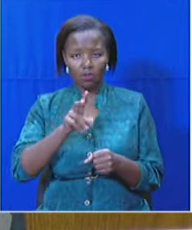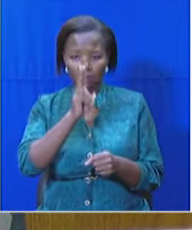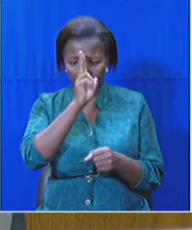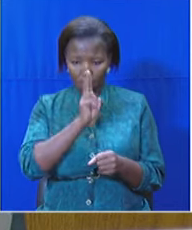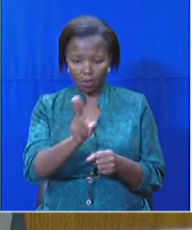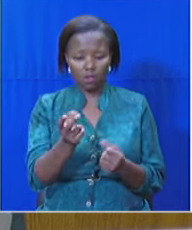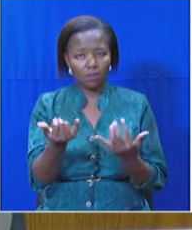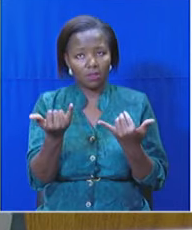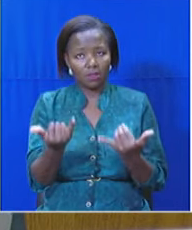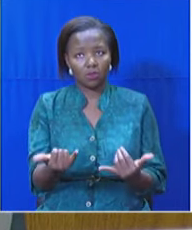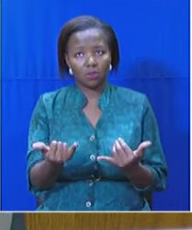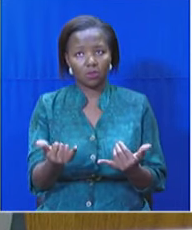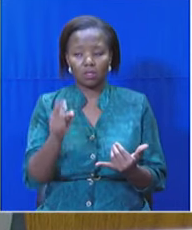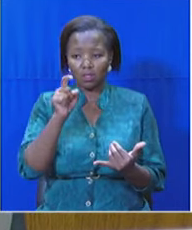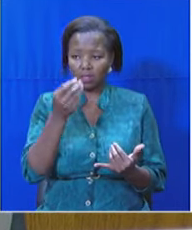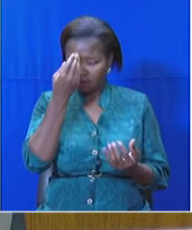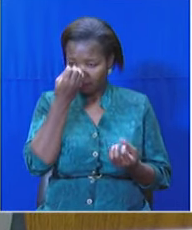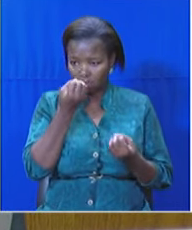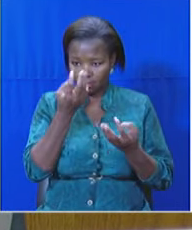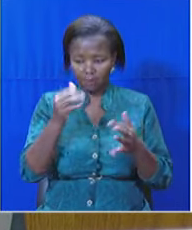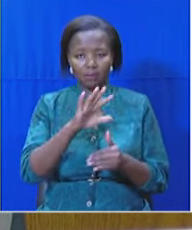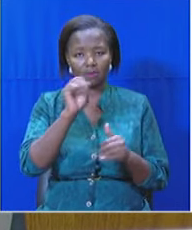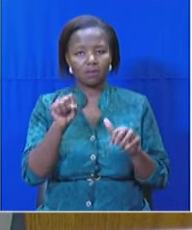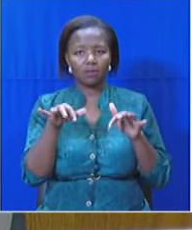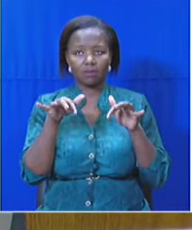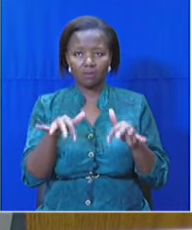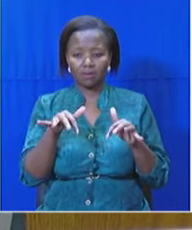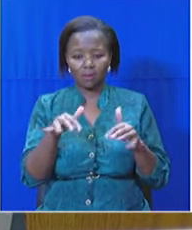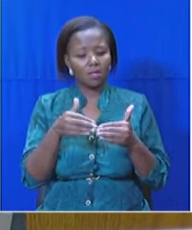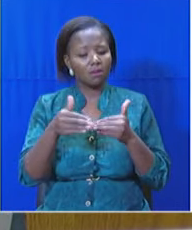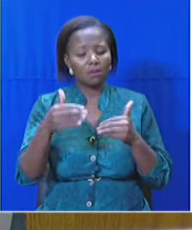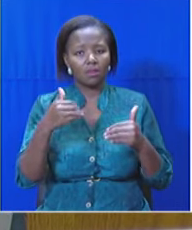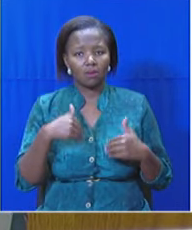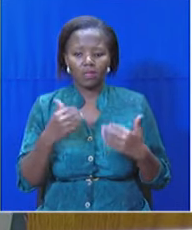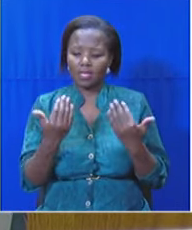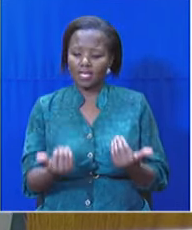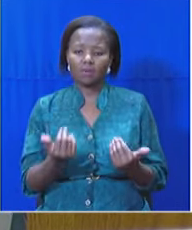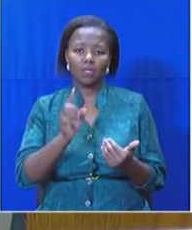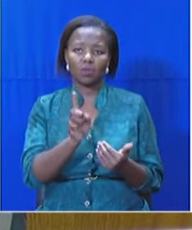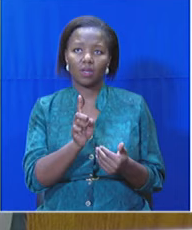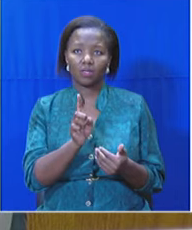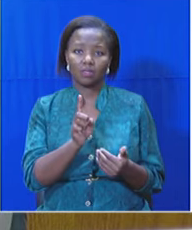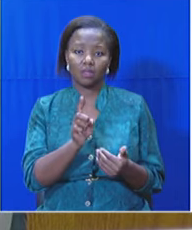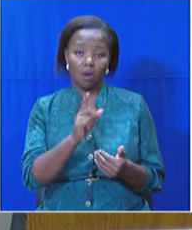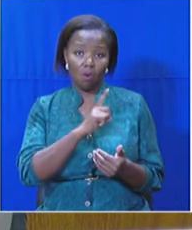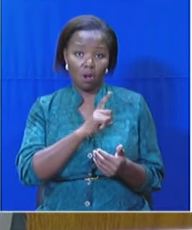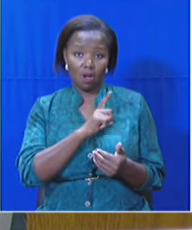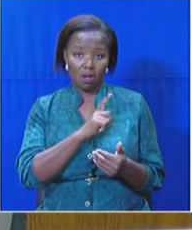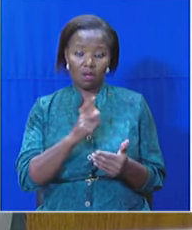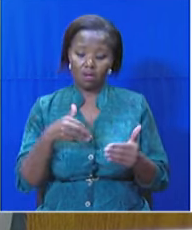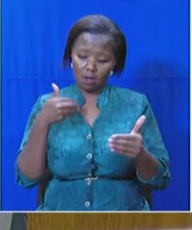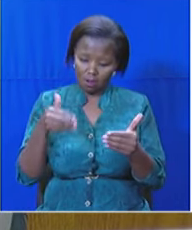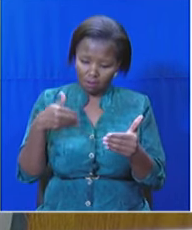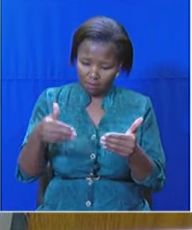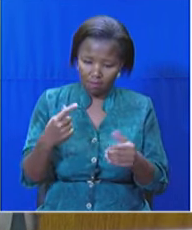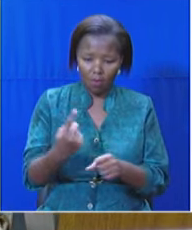and tell the farmers of South Africa what can they expect from this government, because every now and again there is